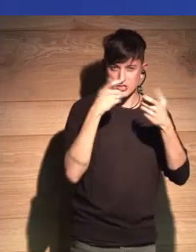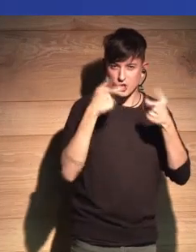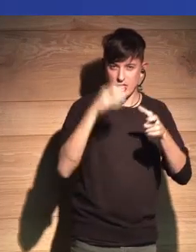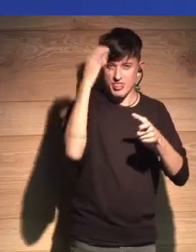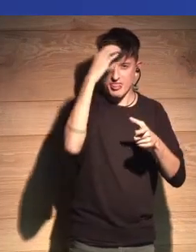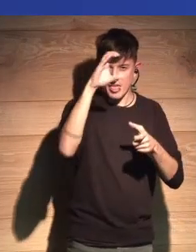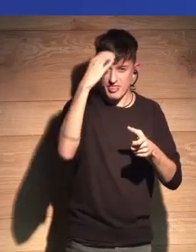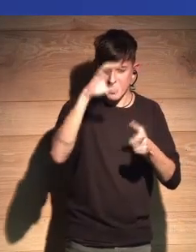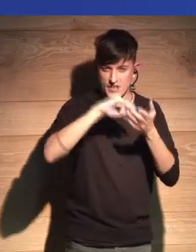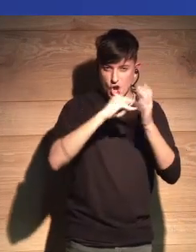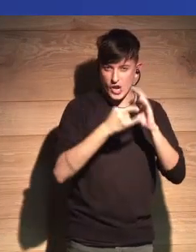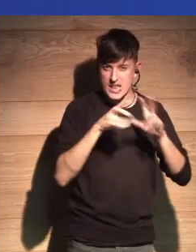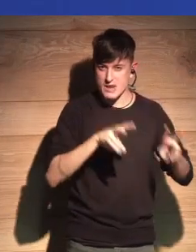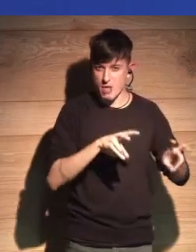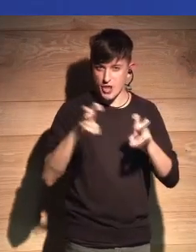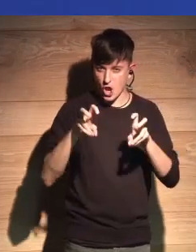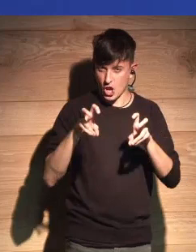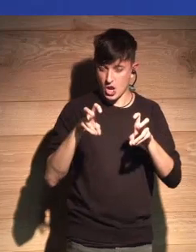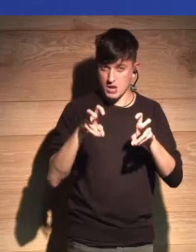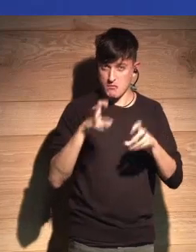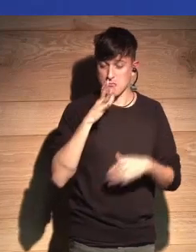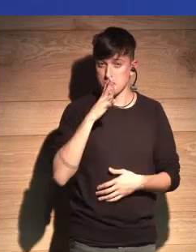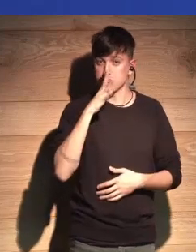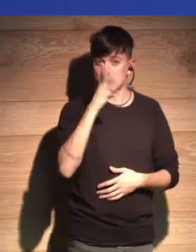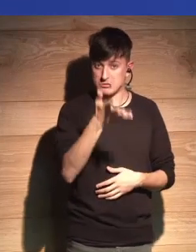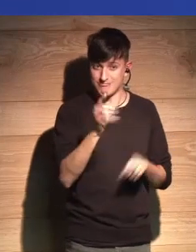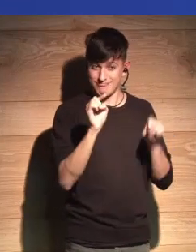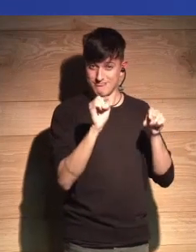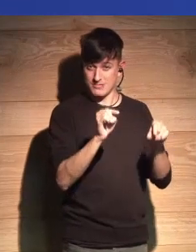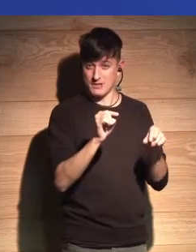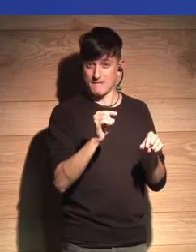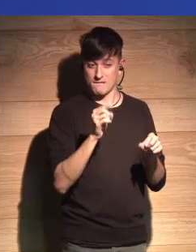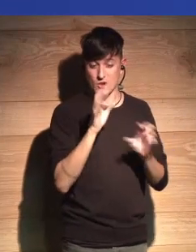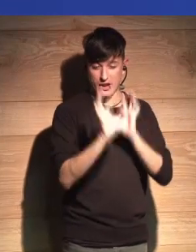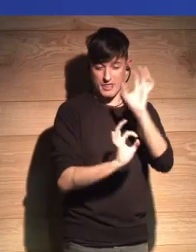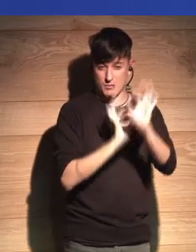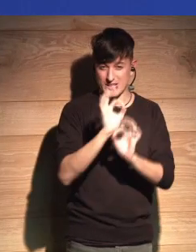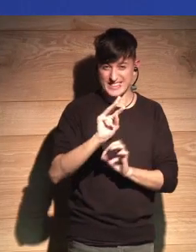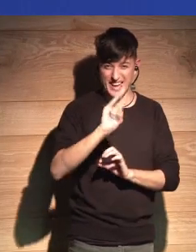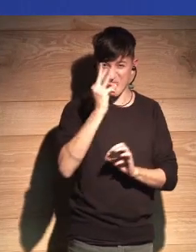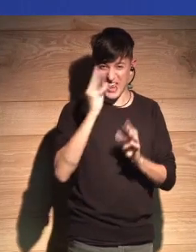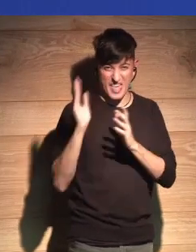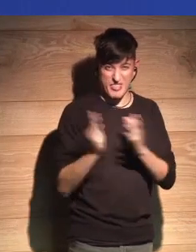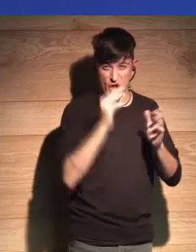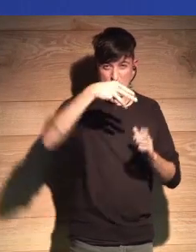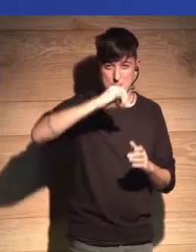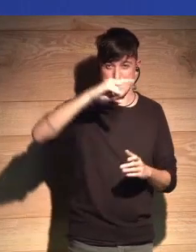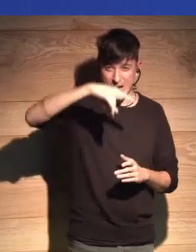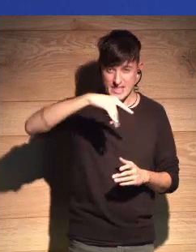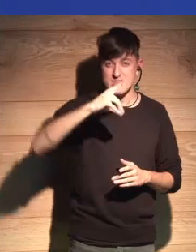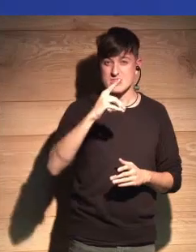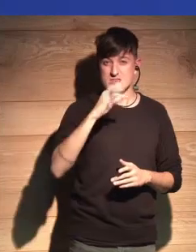to promote the involvement of women in science, technology and innovation. That is why we organize this